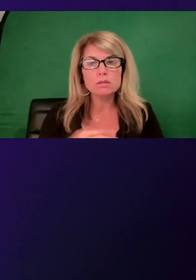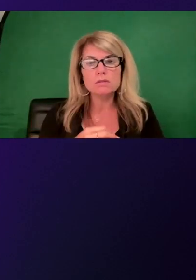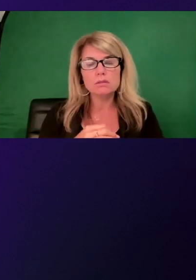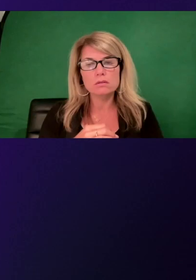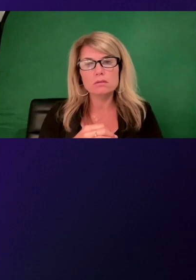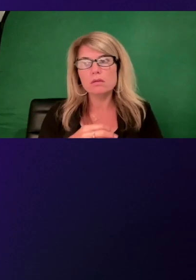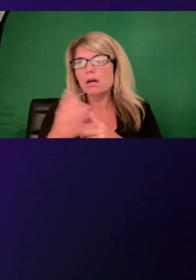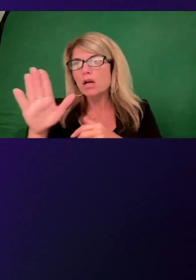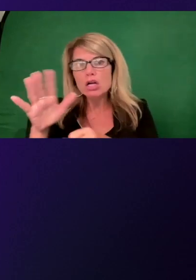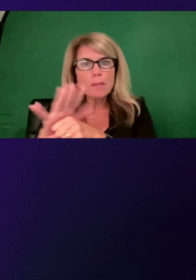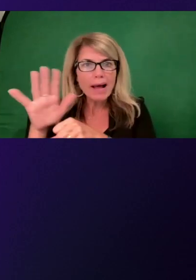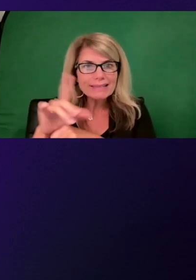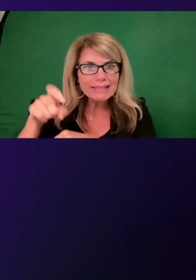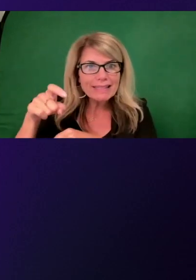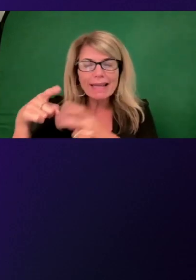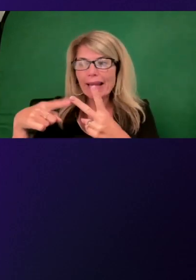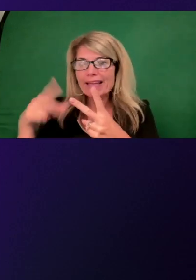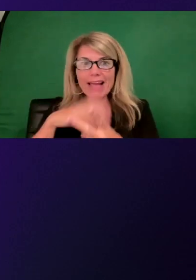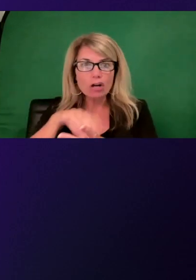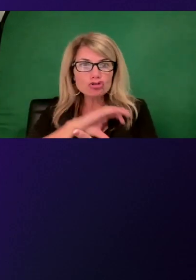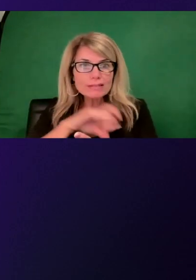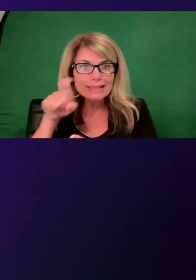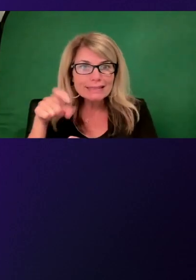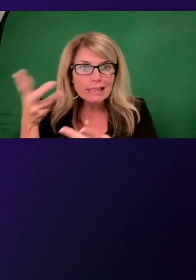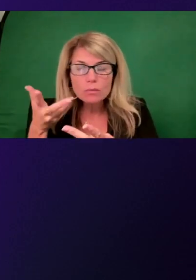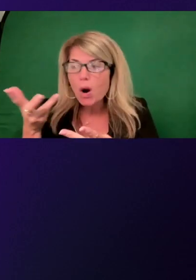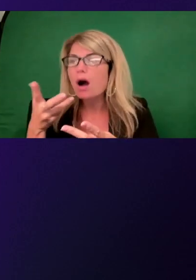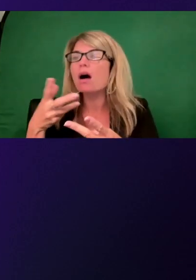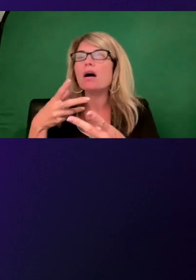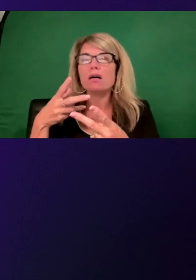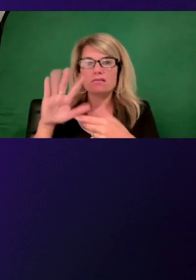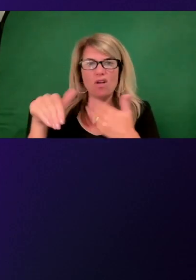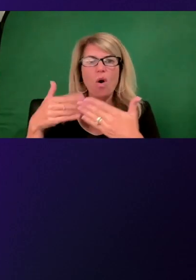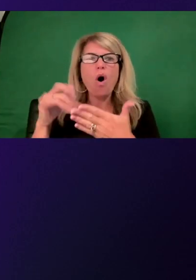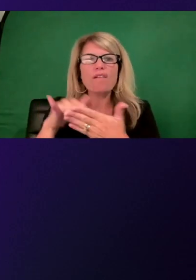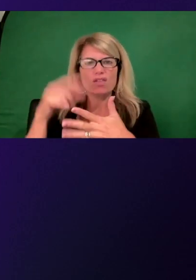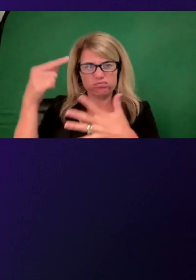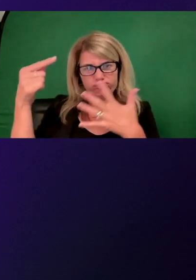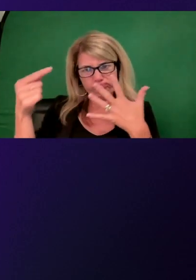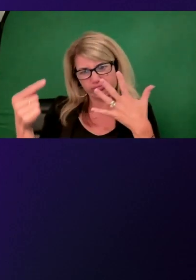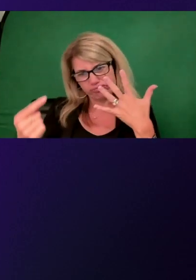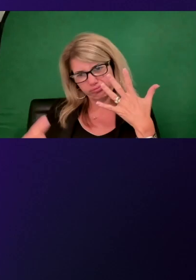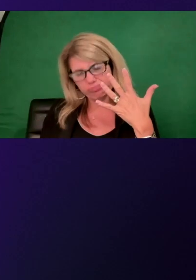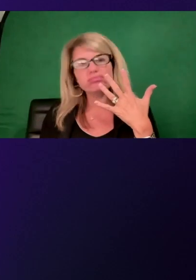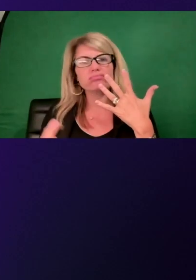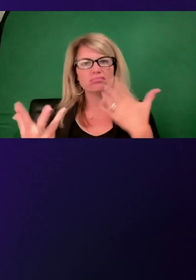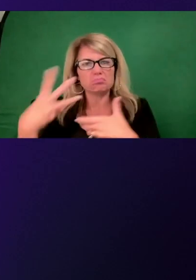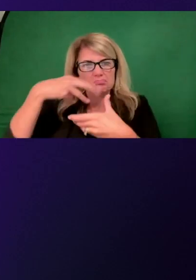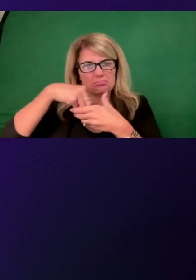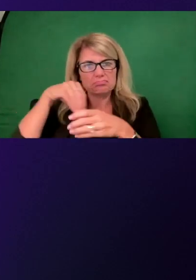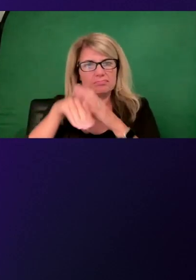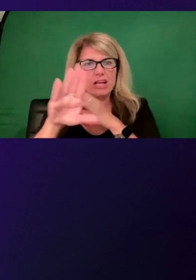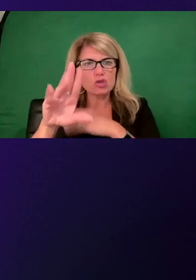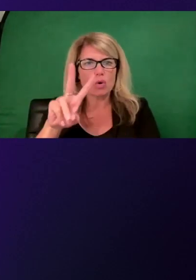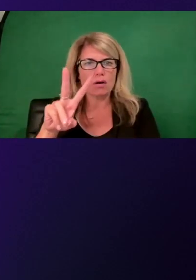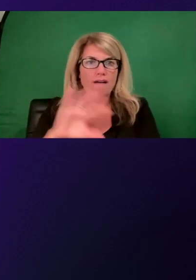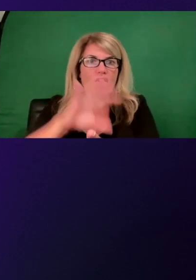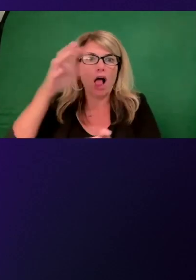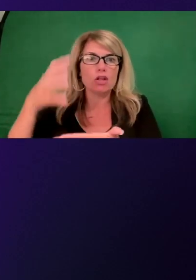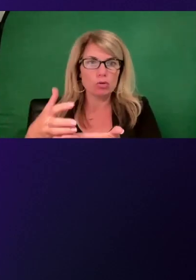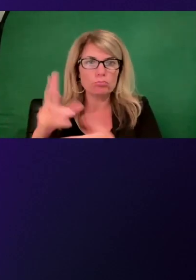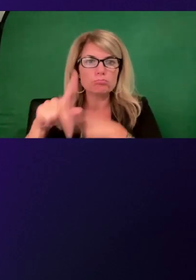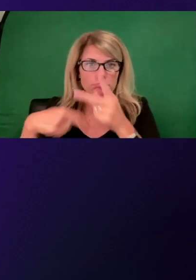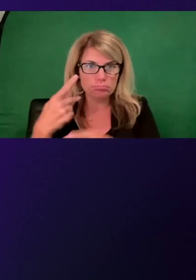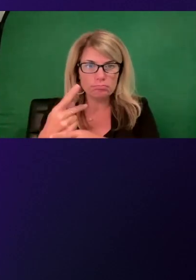what performance characteristics is required for your workloads, all of this factors in your choice of volume type. Now, we